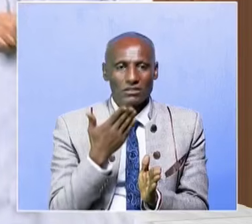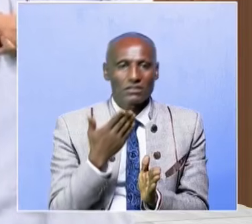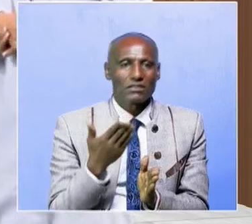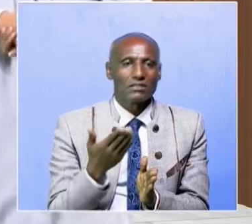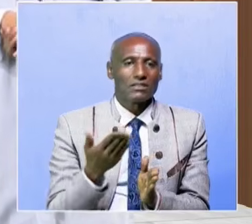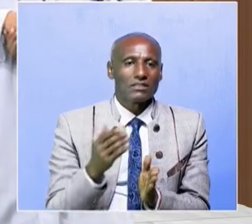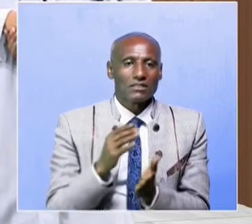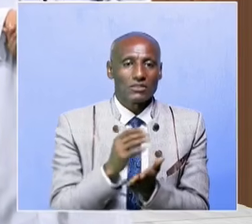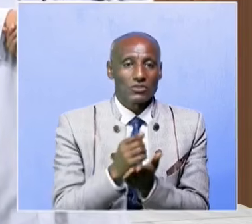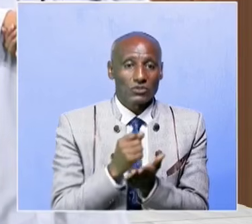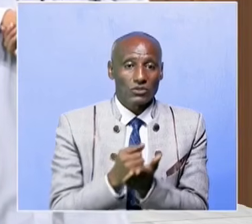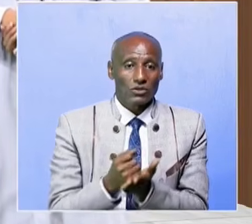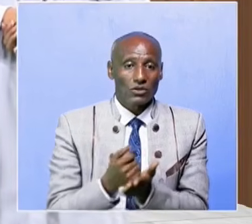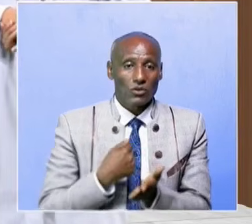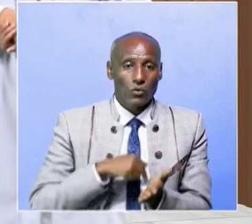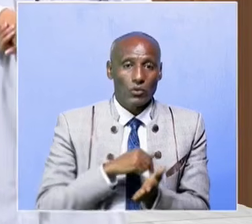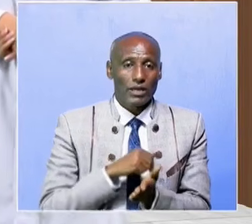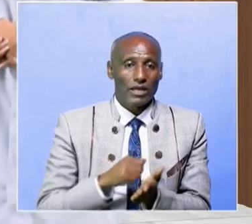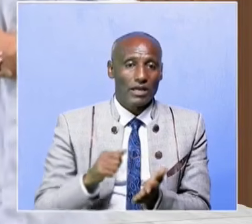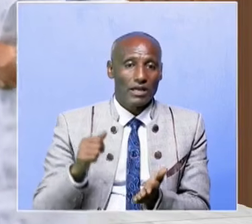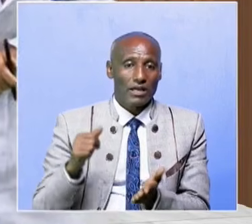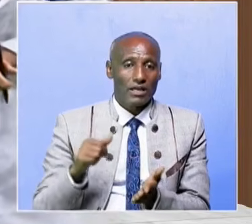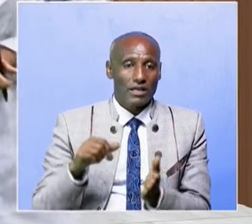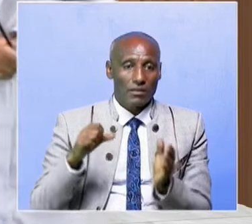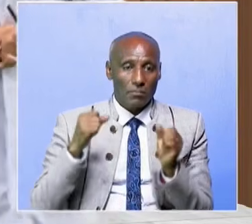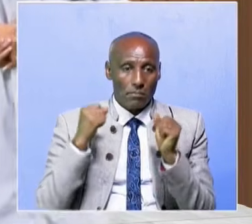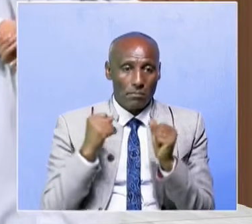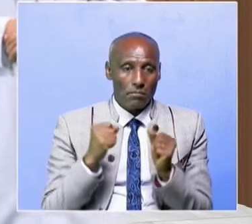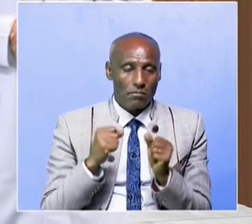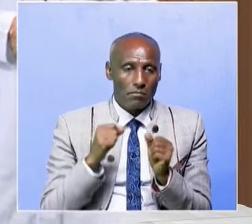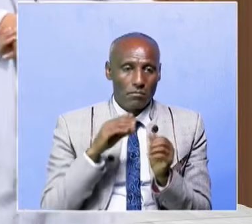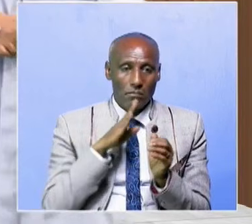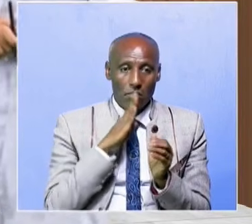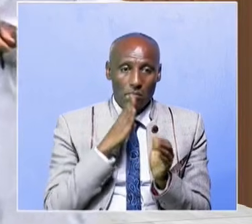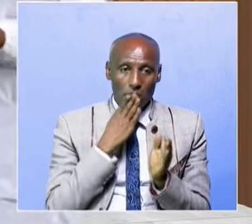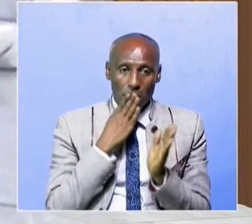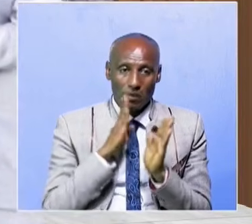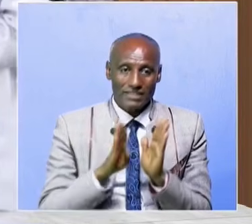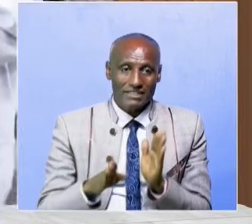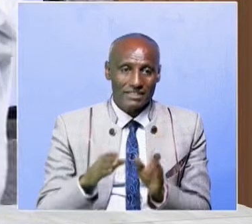So we must change that. So these